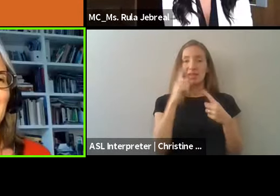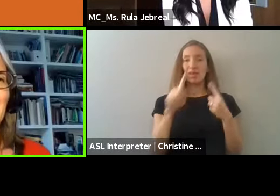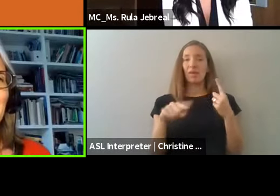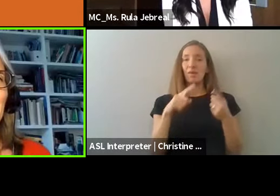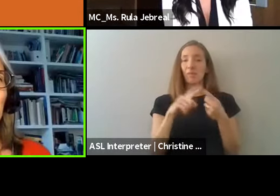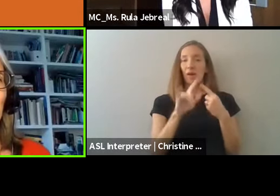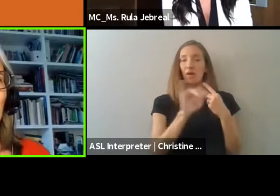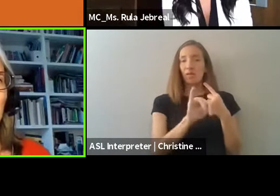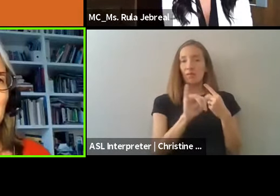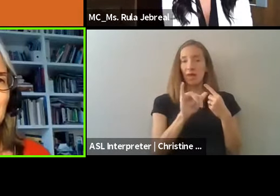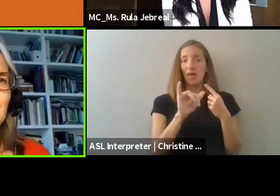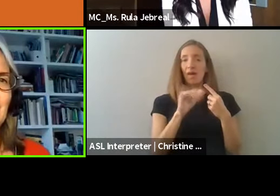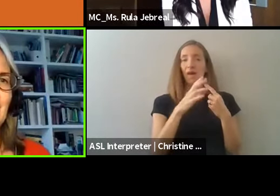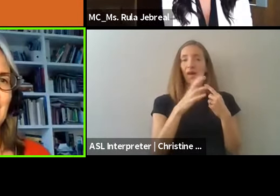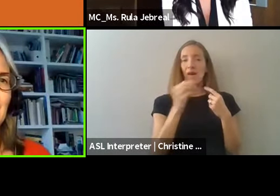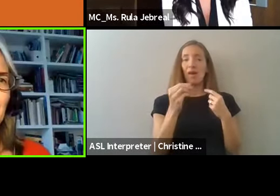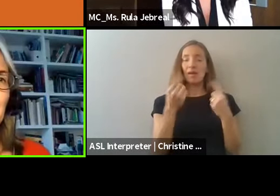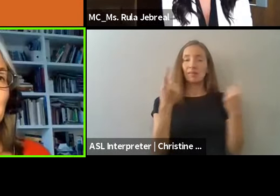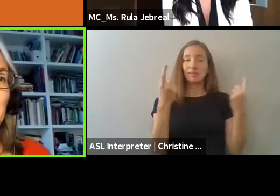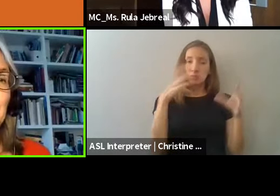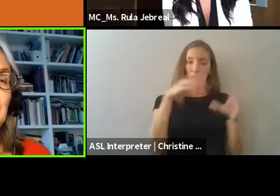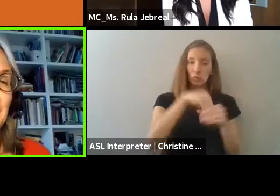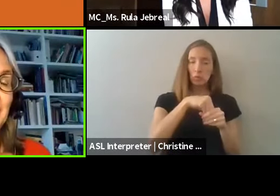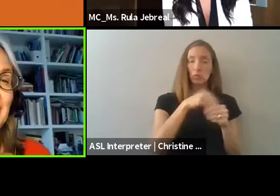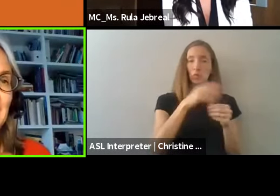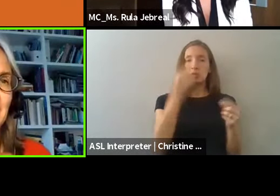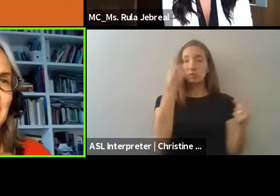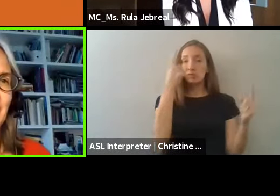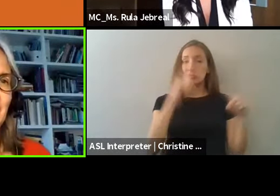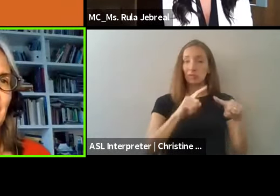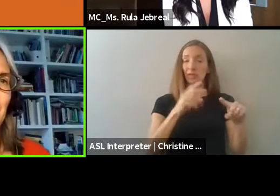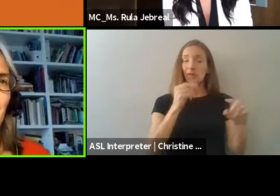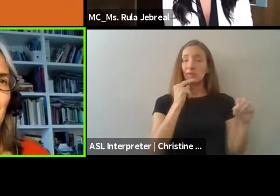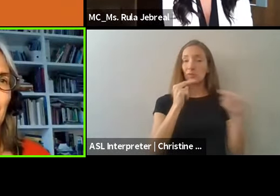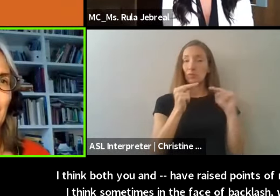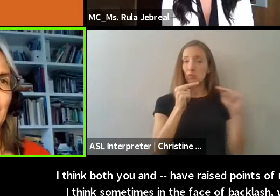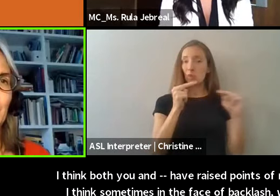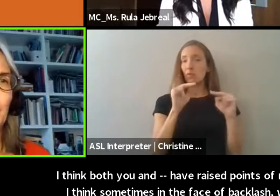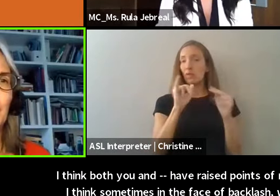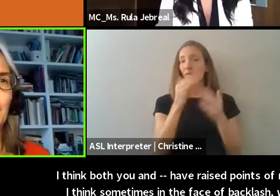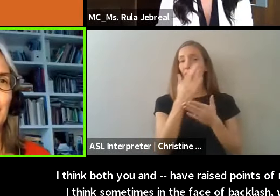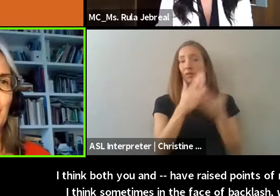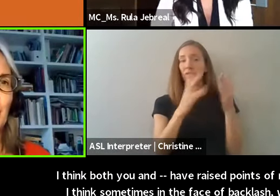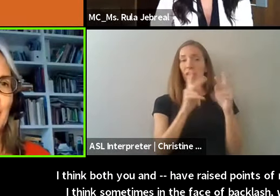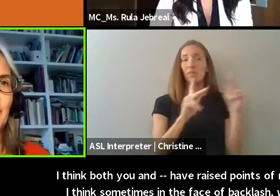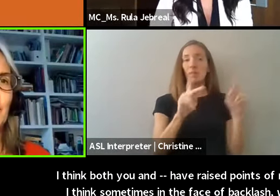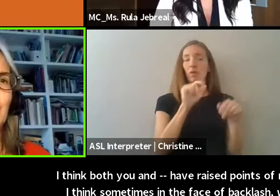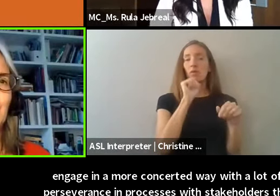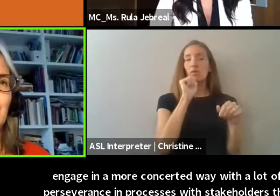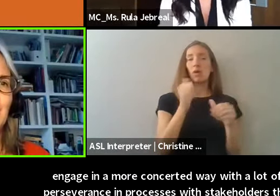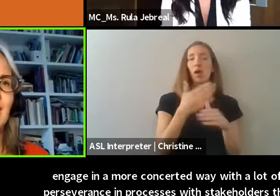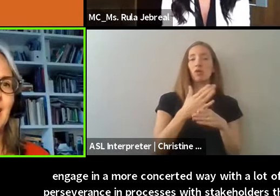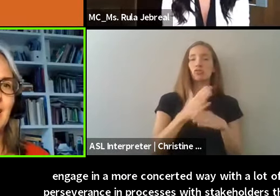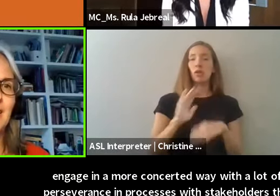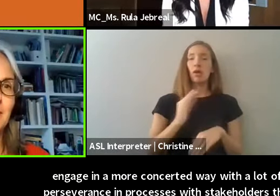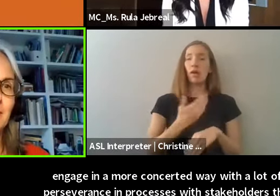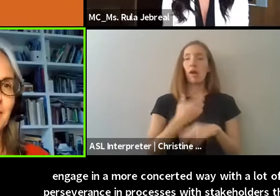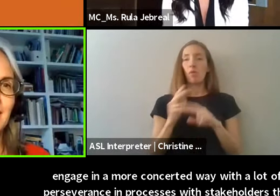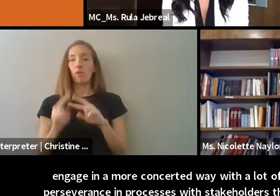agreements and negotiations, people that may not necessarily share our values in the process of awareness